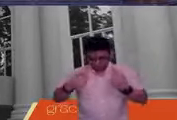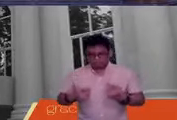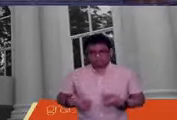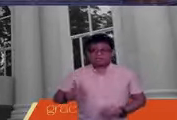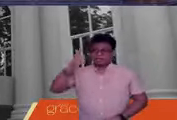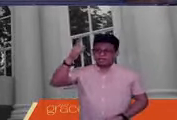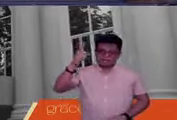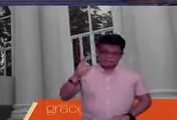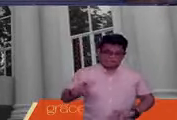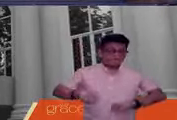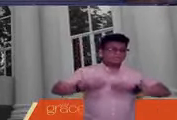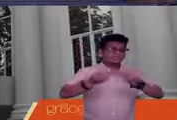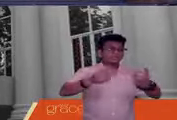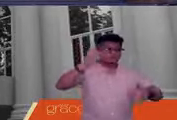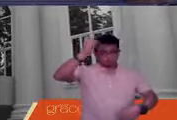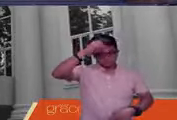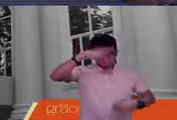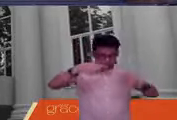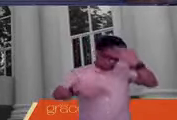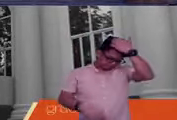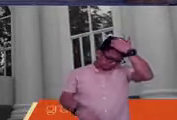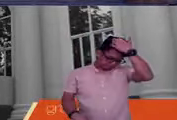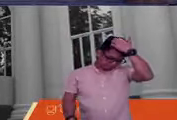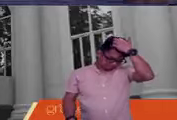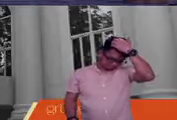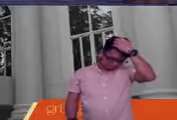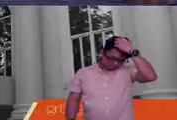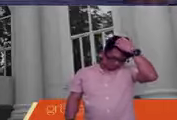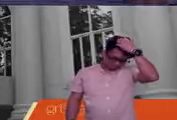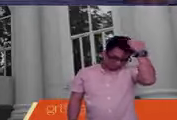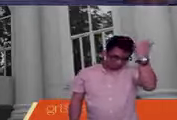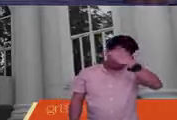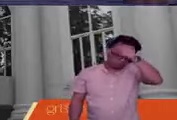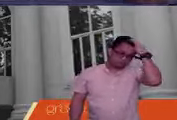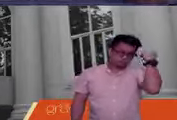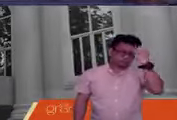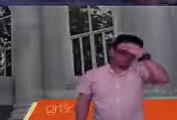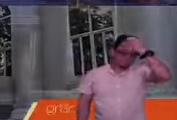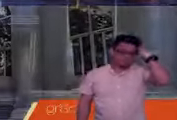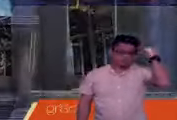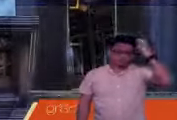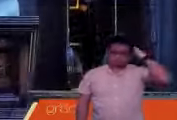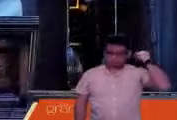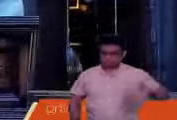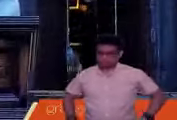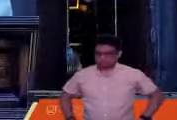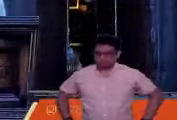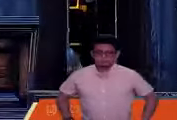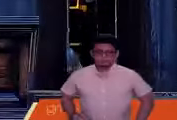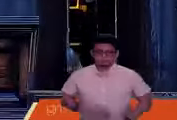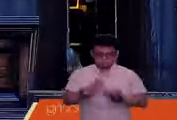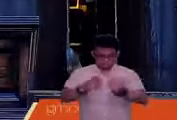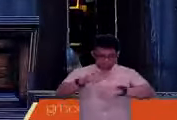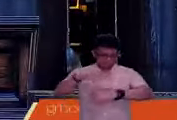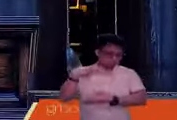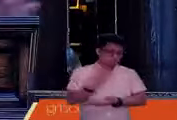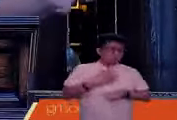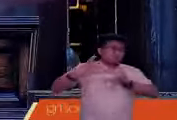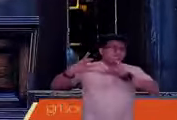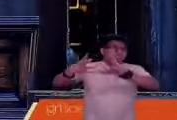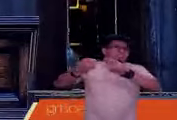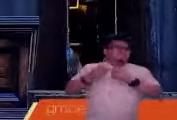wisdom. But we only accept sometimes a little of the truth. Mga